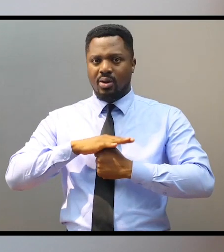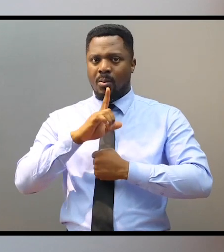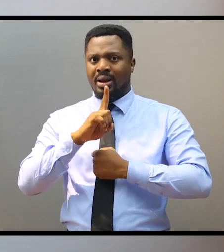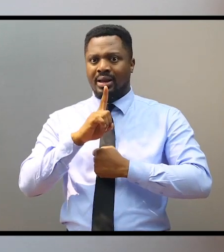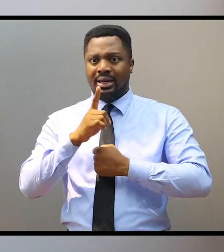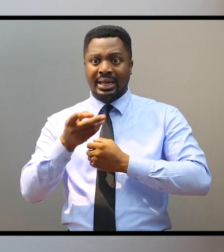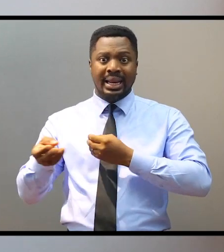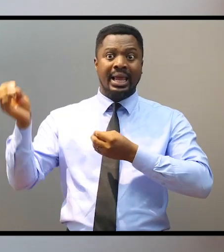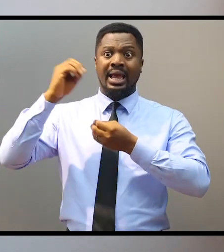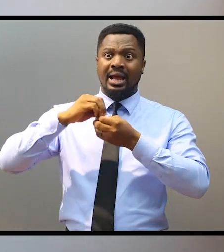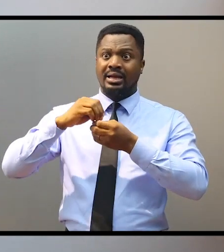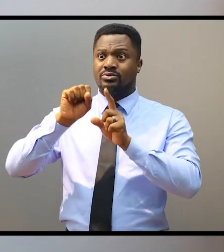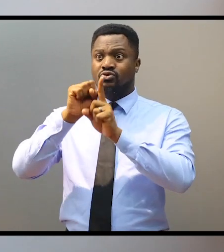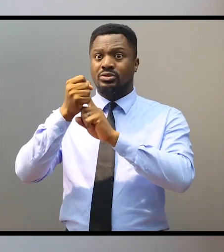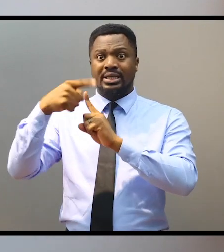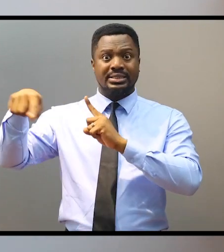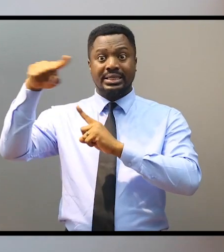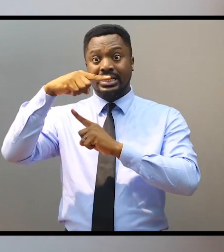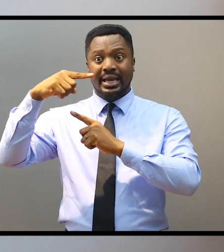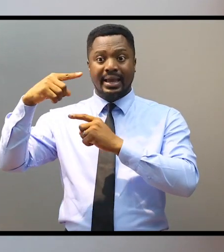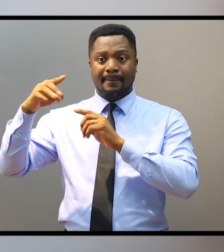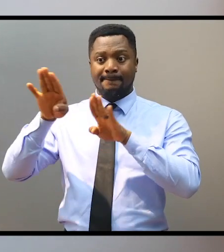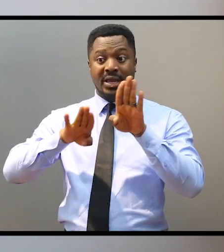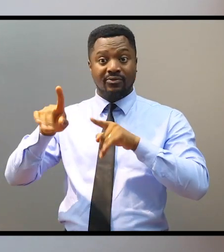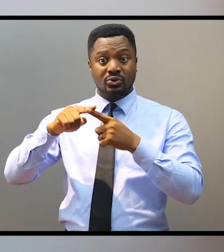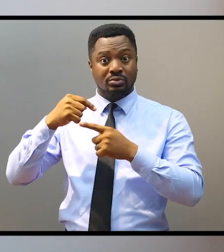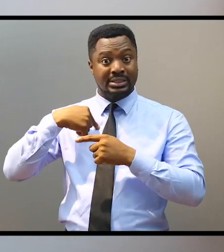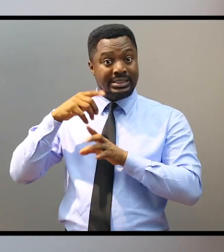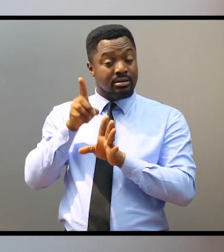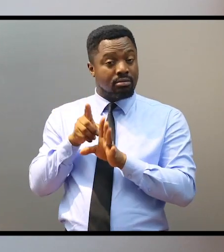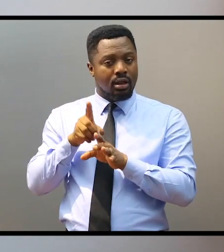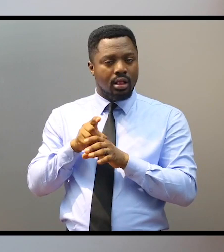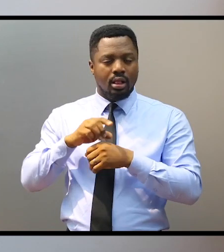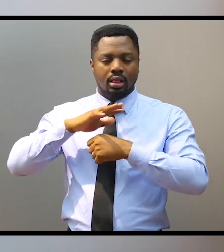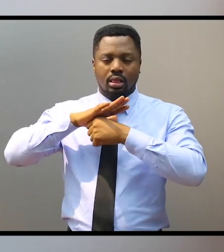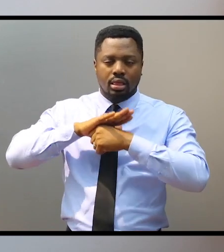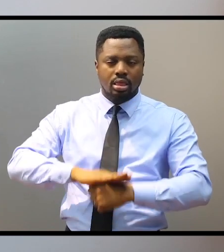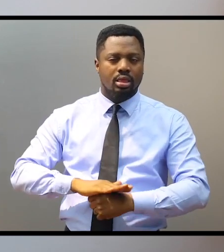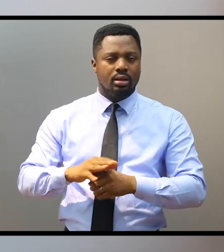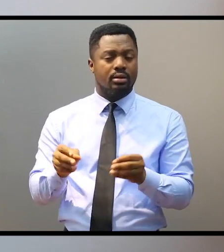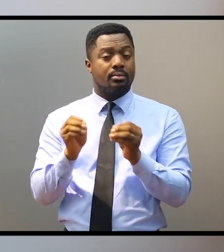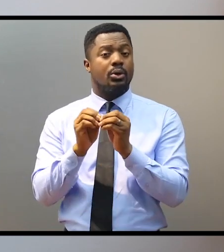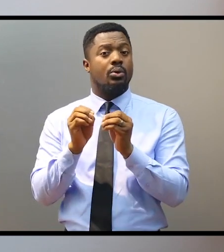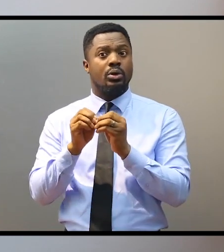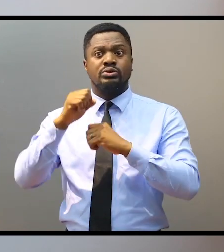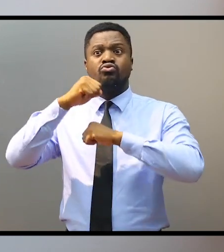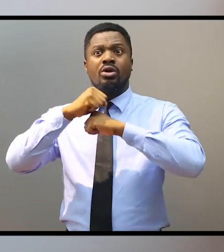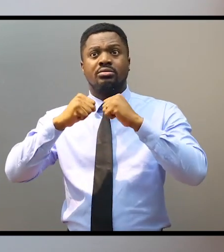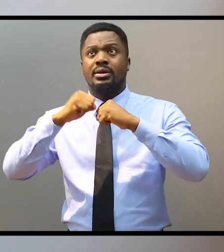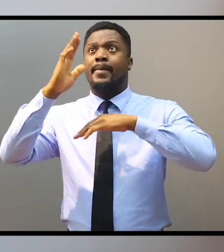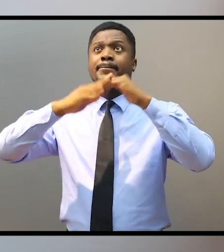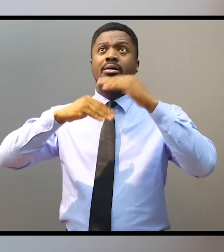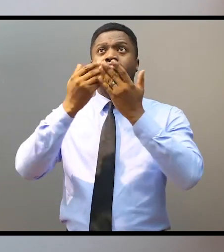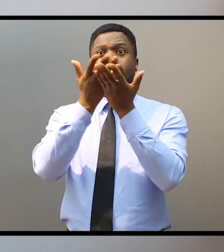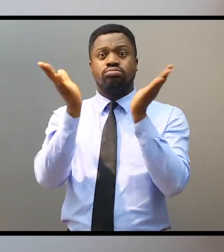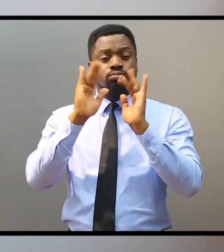on them, and then also how we behave, persons without disabilities, and even the structures or the built